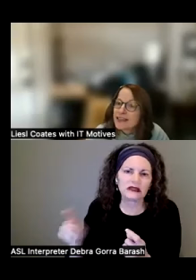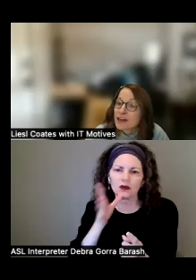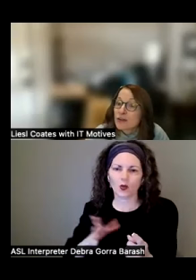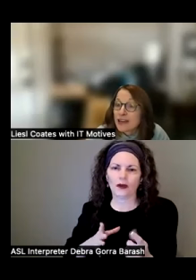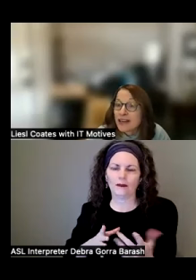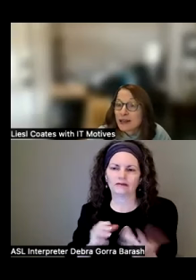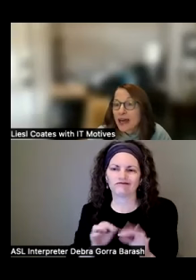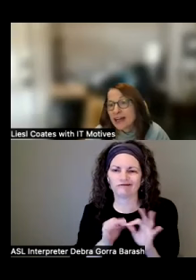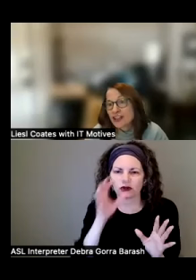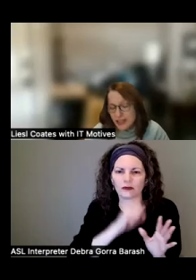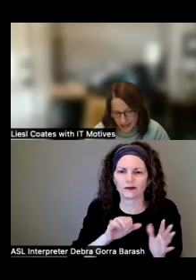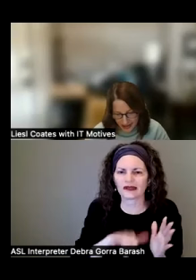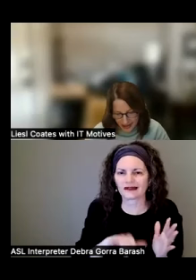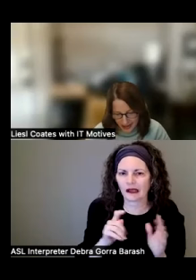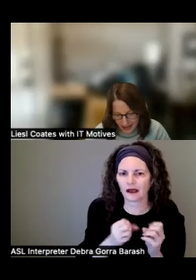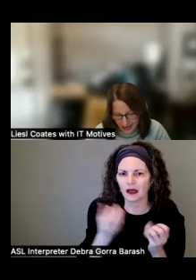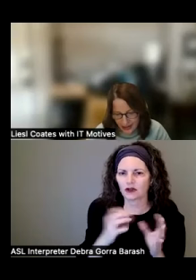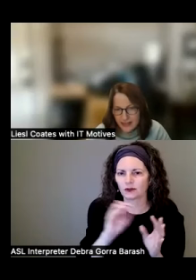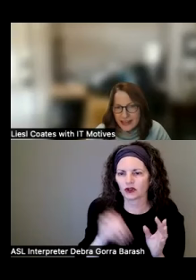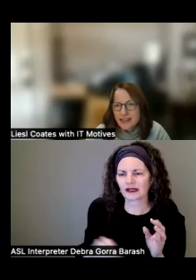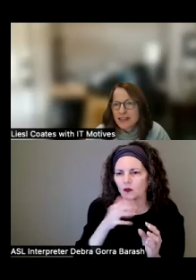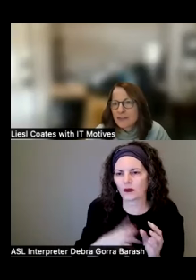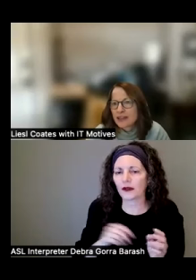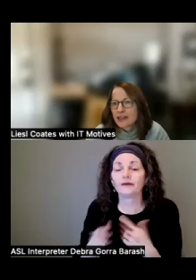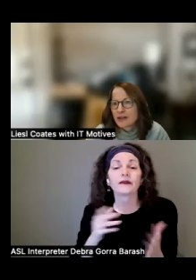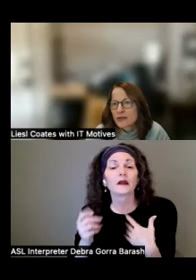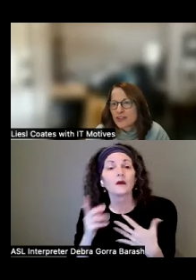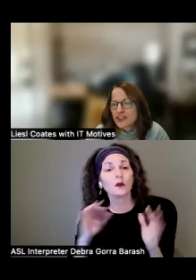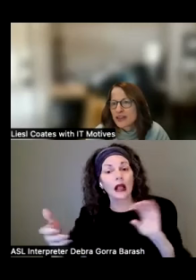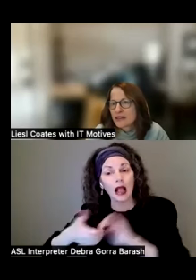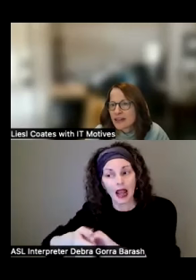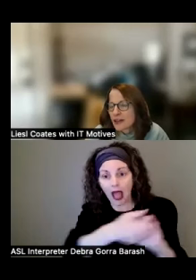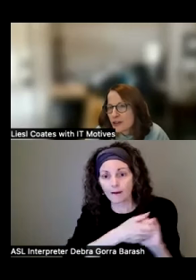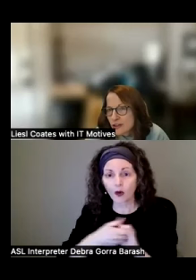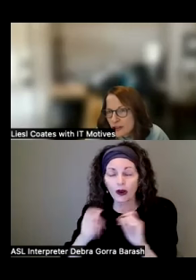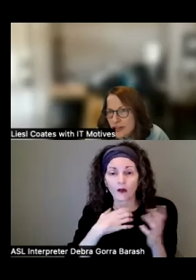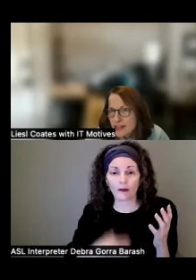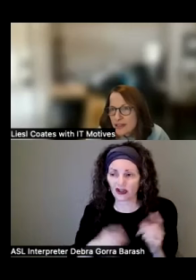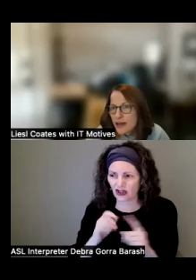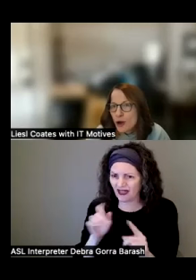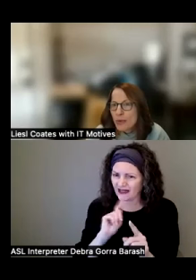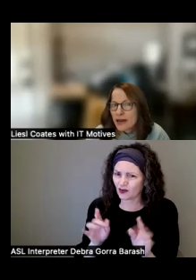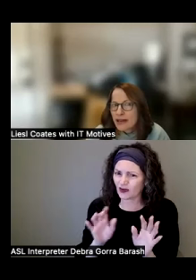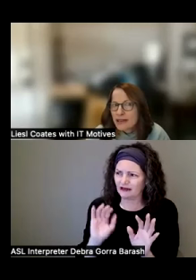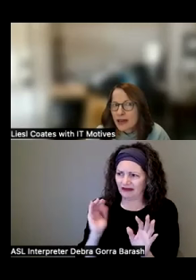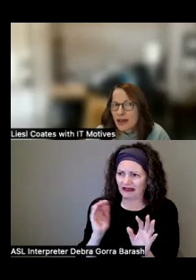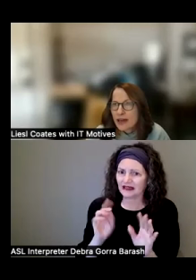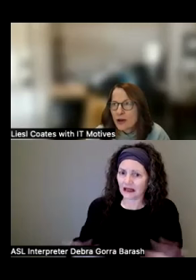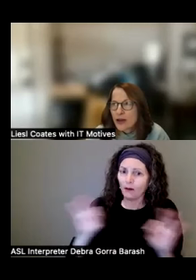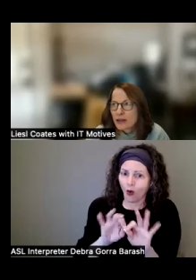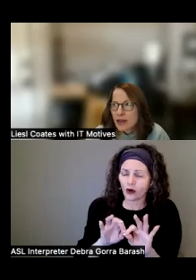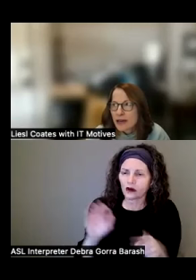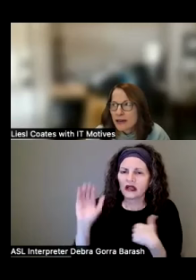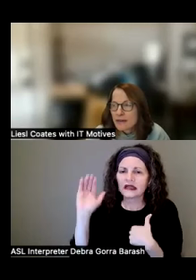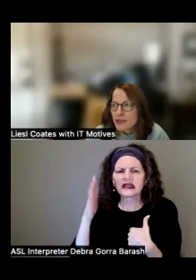collaboration, integrity, and passion. And that's significant. I know those just sound like character traits, but